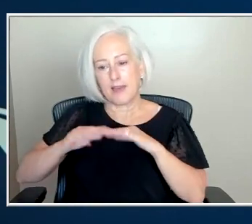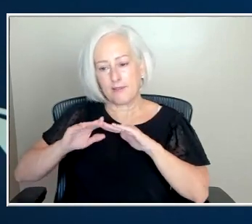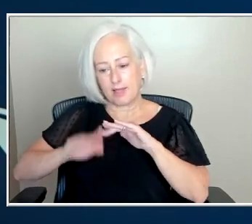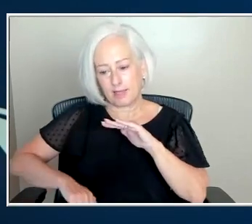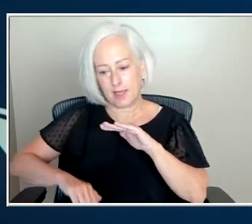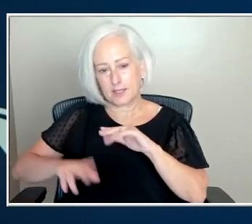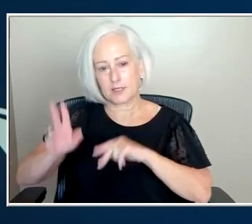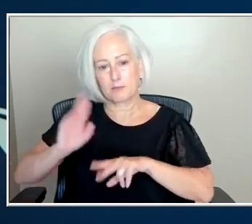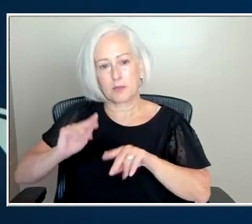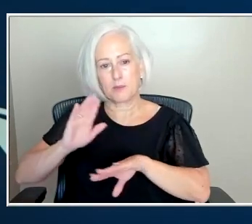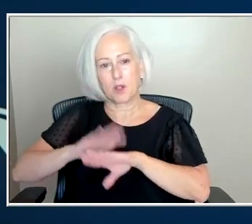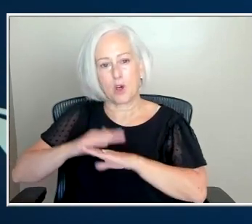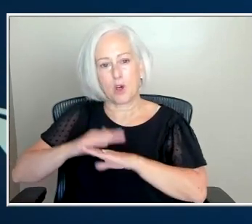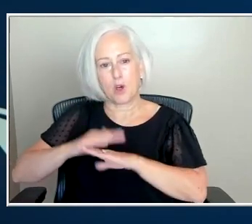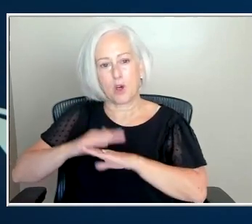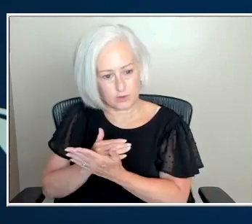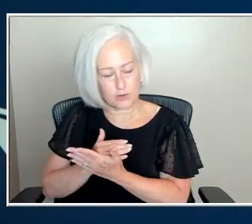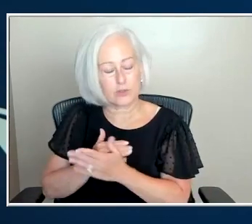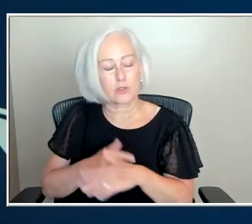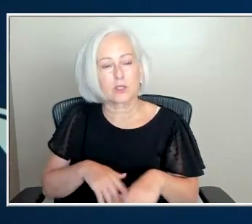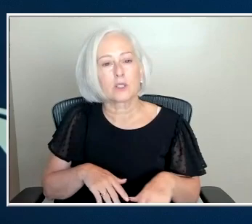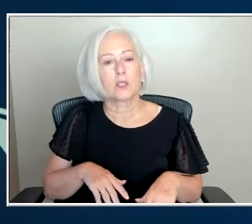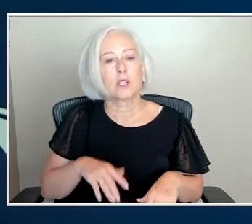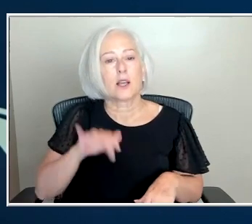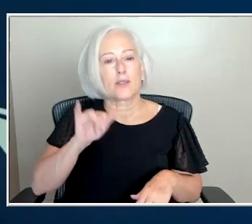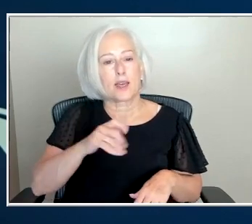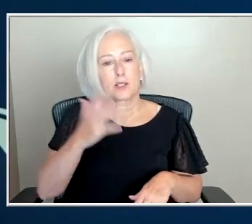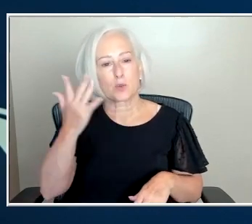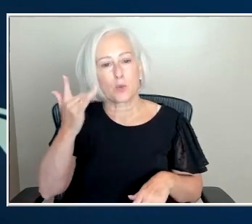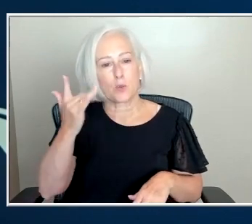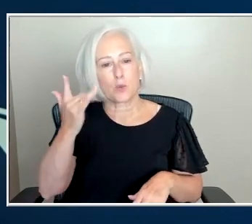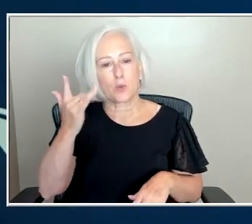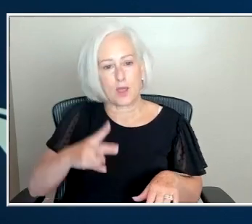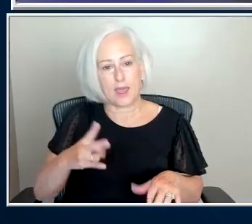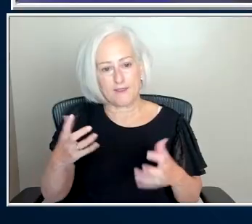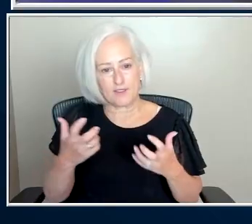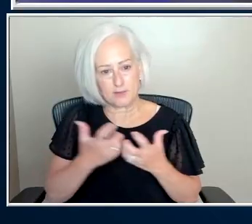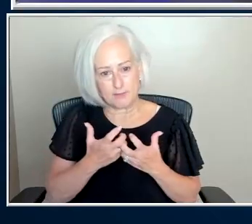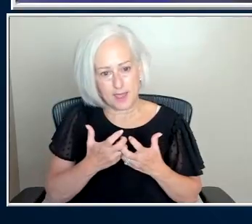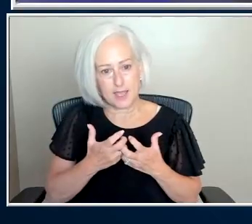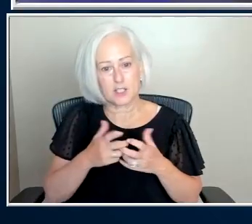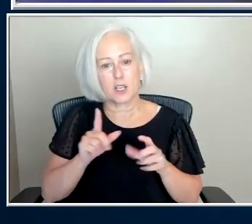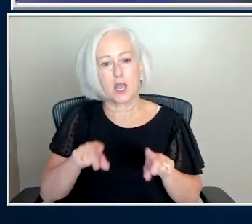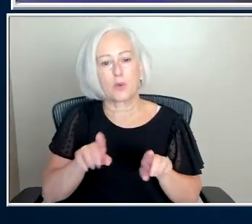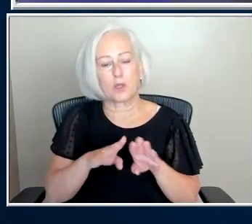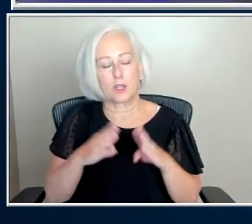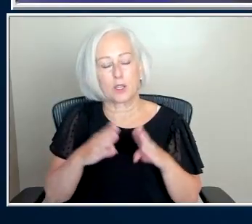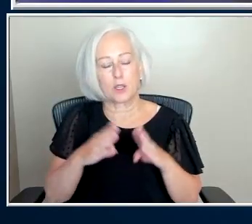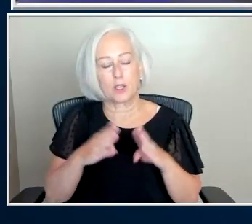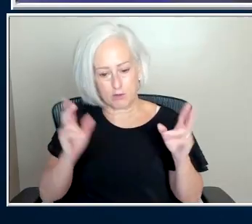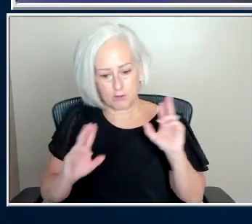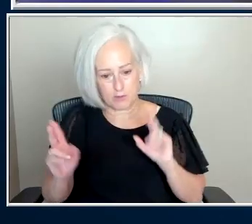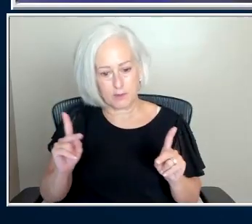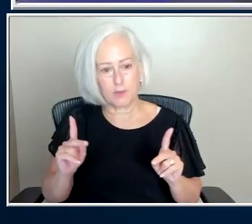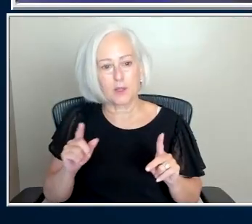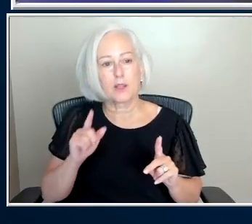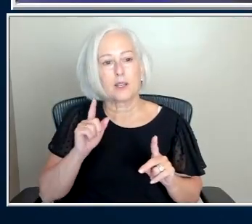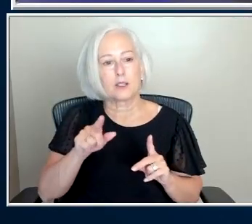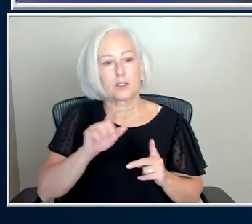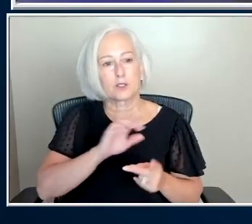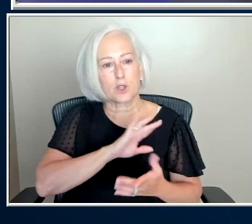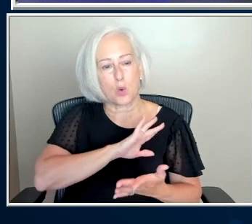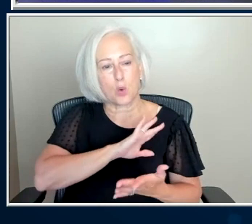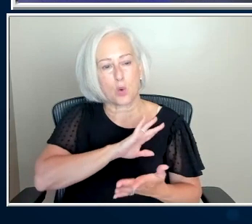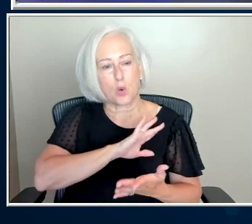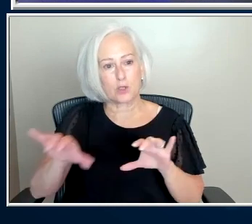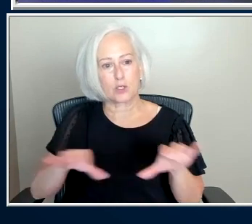half matches now so we can open people up to transplant who otherwise would not have a potential donor. And also equally important to reach out to be the match, do that swab. It's